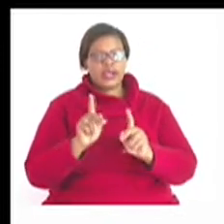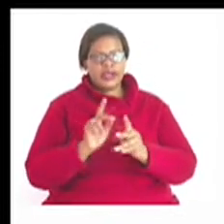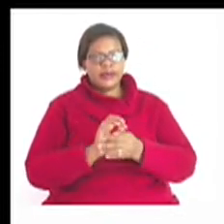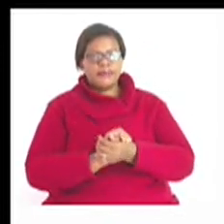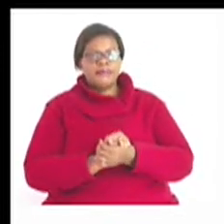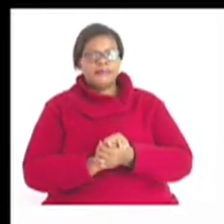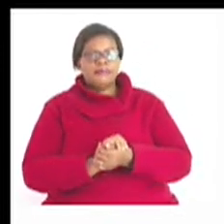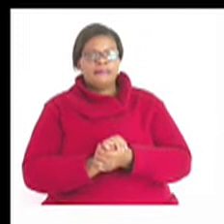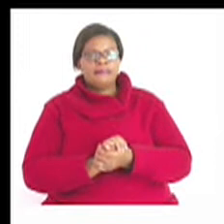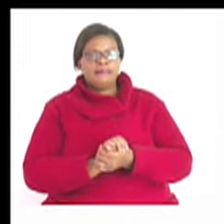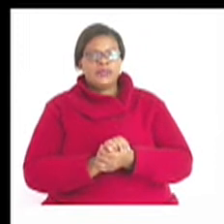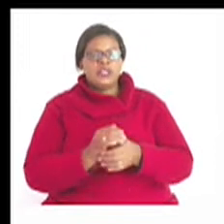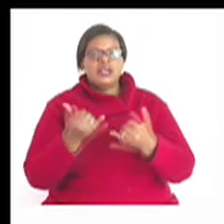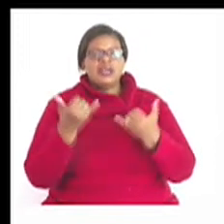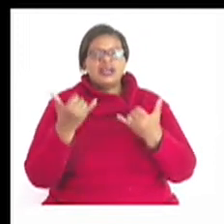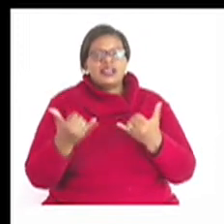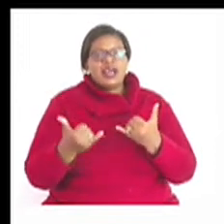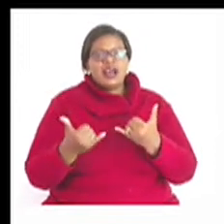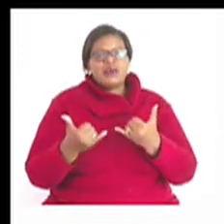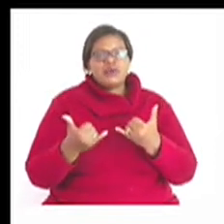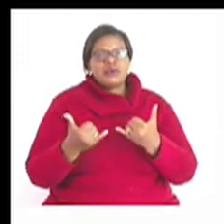So, to sum this up,